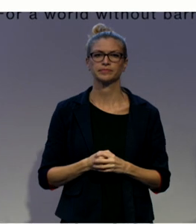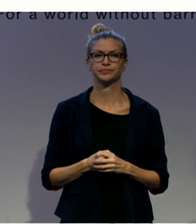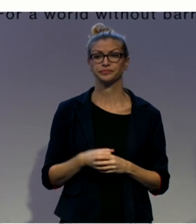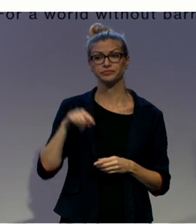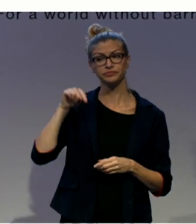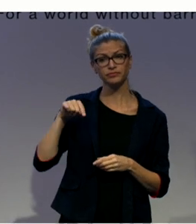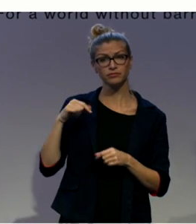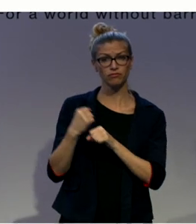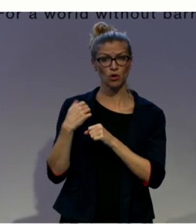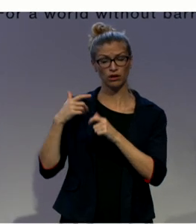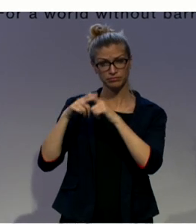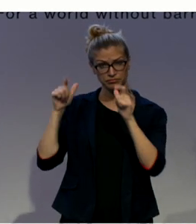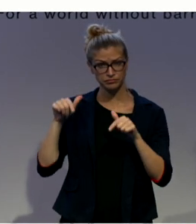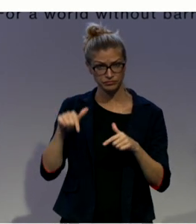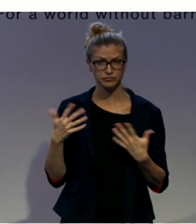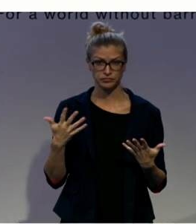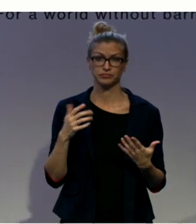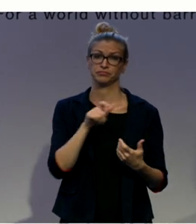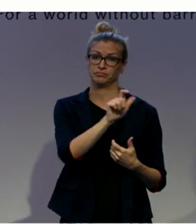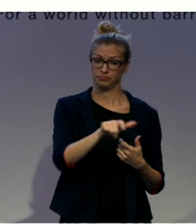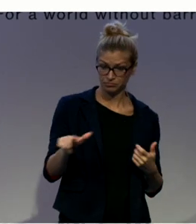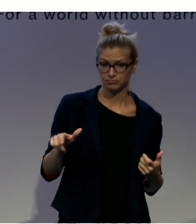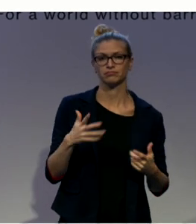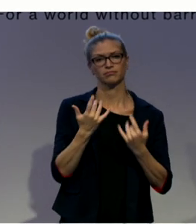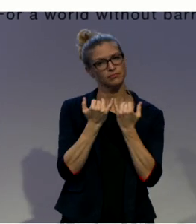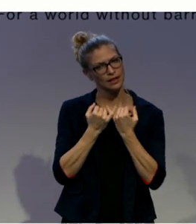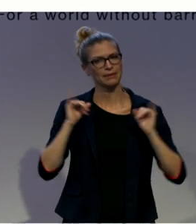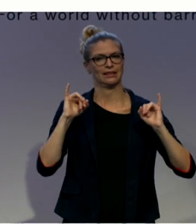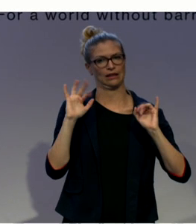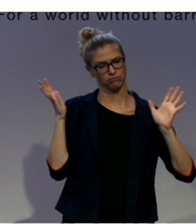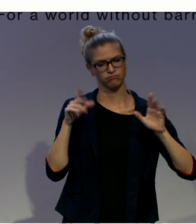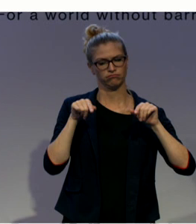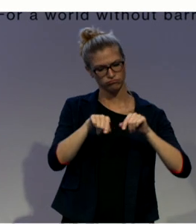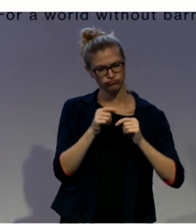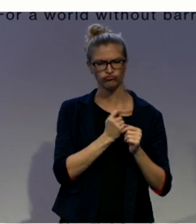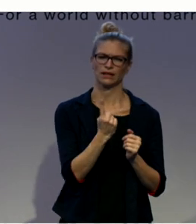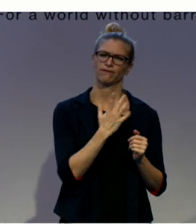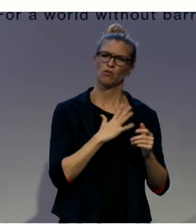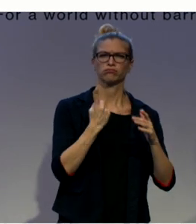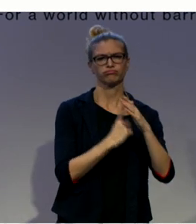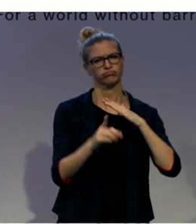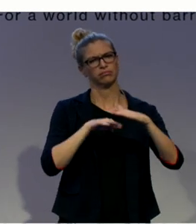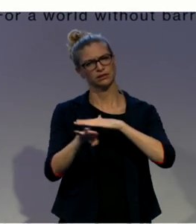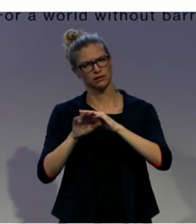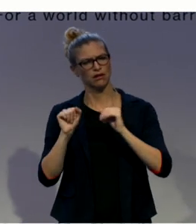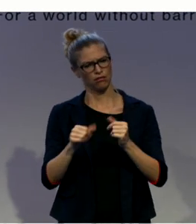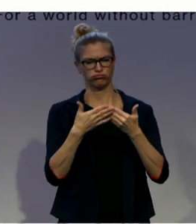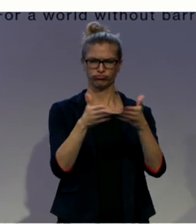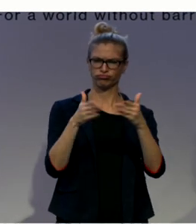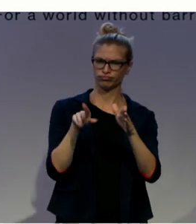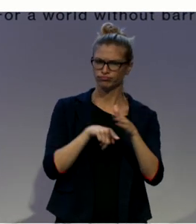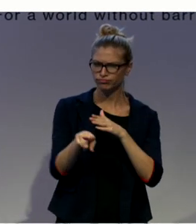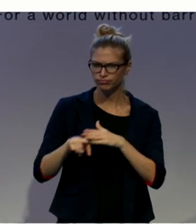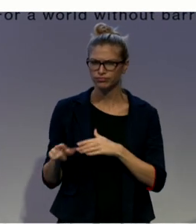the independent living model and increase accessibility and wellness of disability concept, and in order to